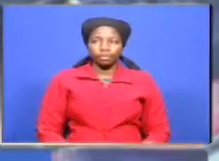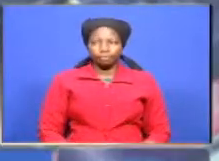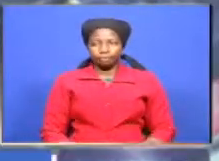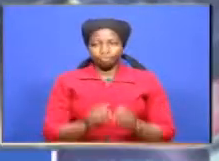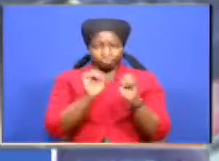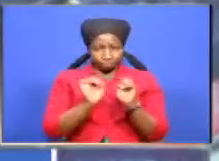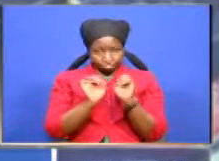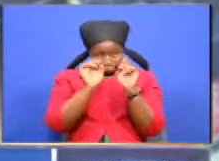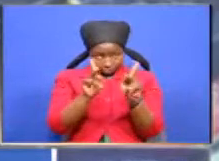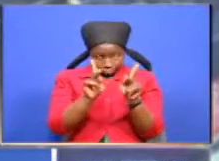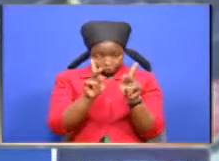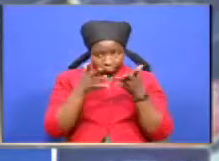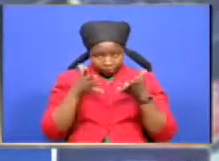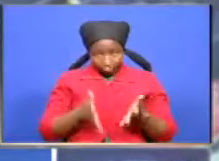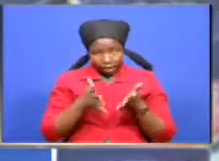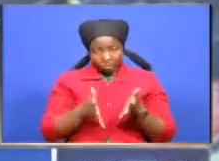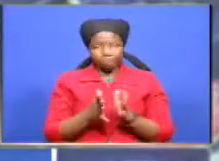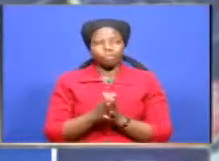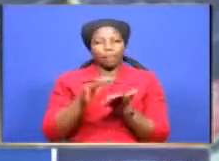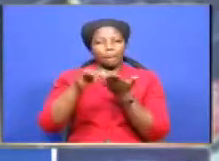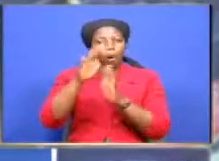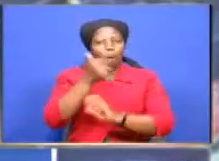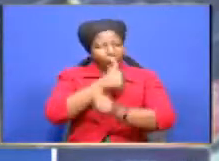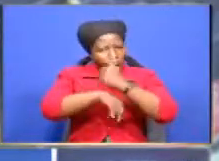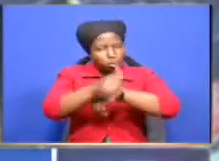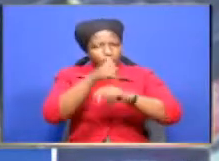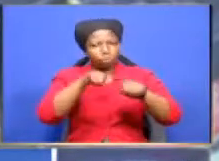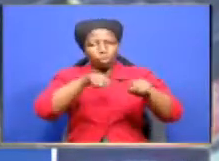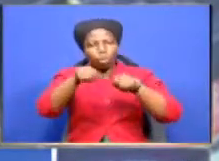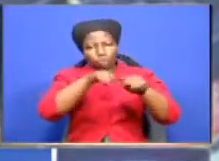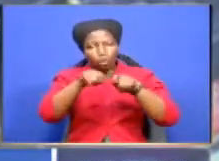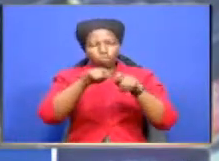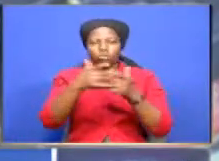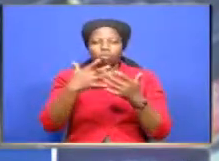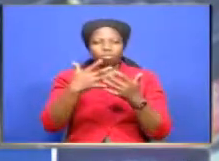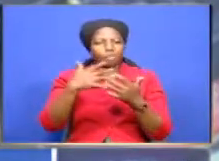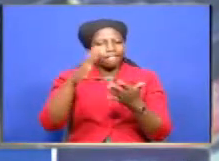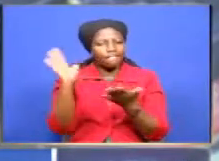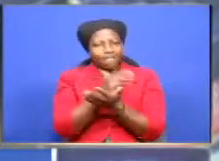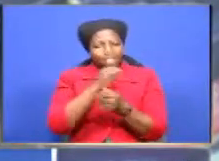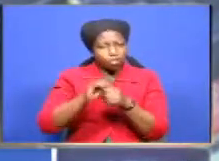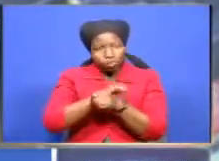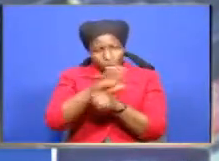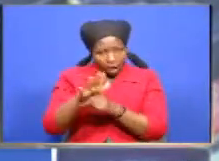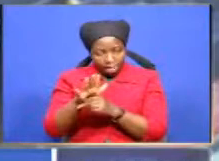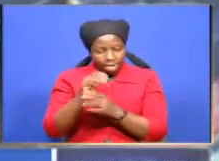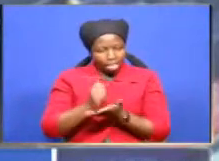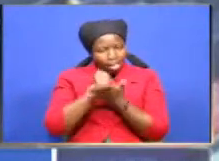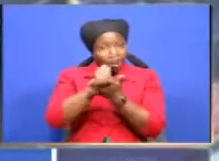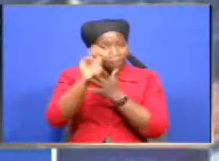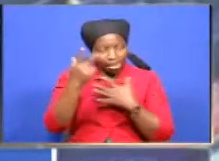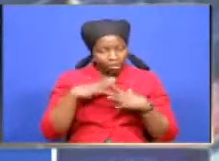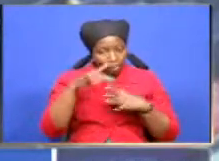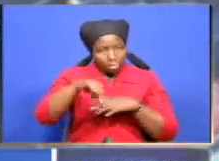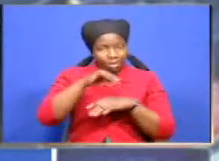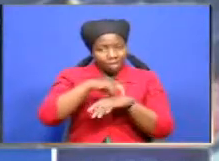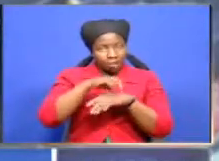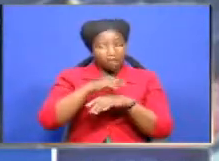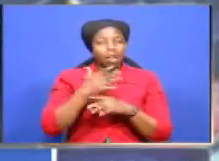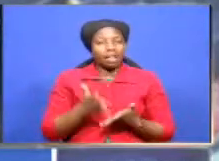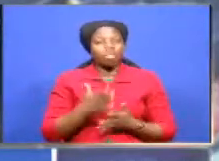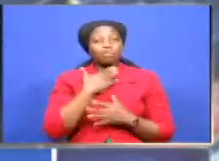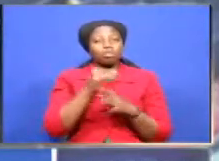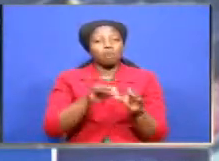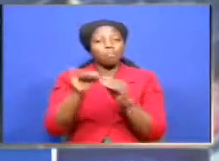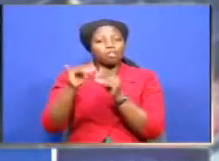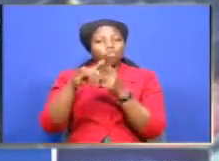All right, and now on more efforts to mitigate the spread of COVID-19 and helping Kenyans at this particular time, we now want to cross over to